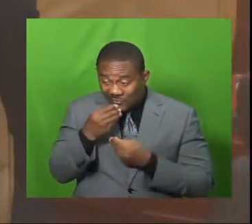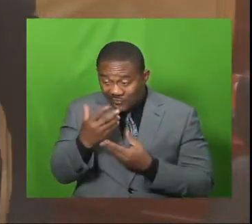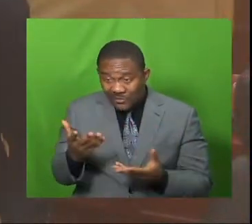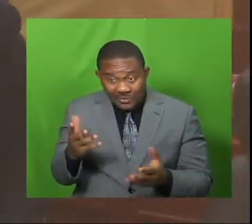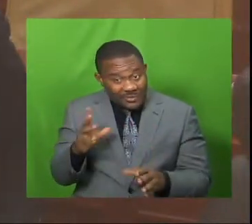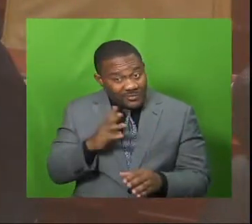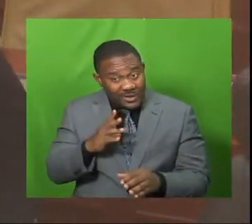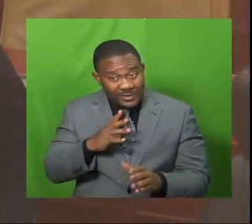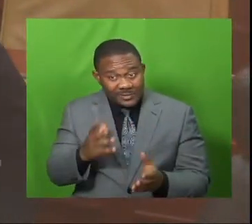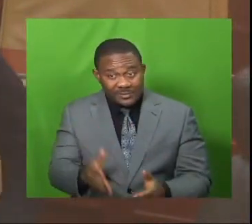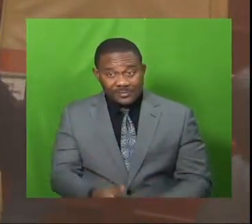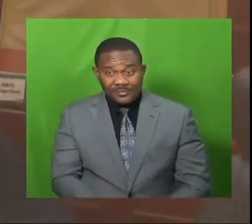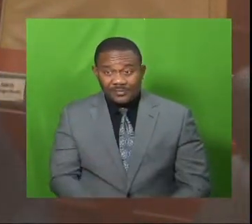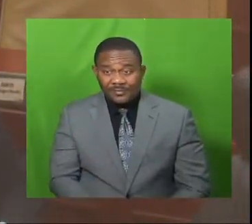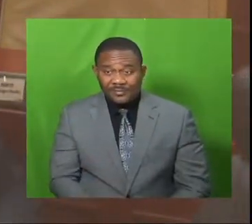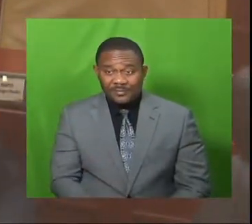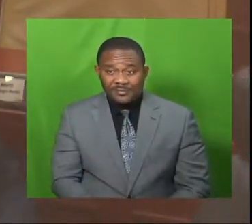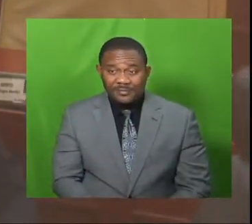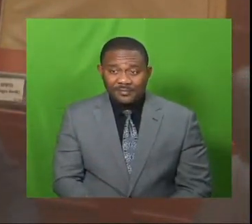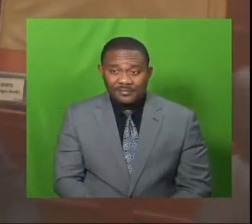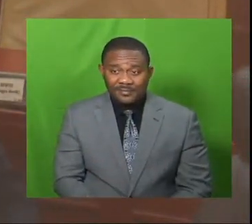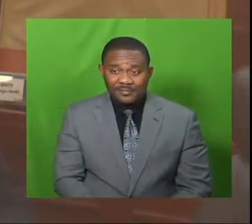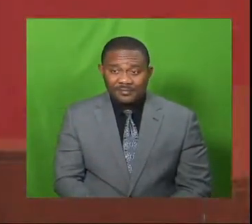takes presidency. Okay.